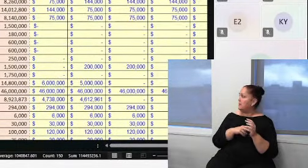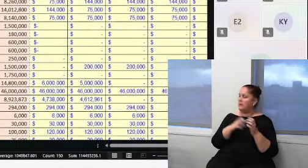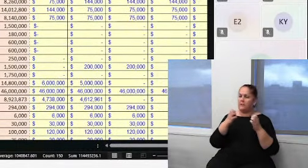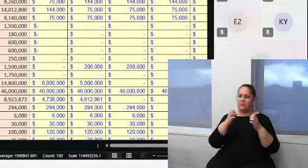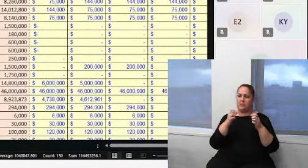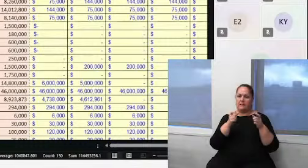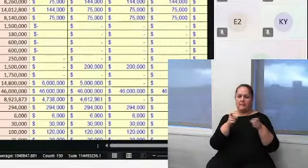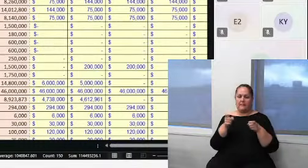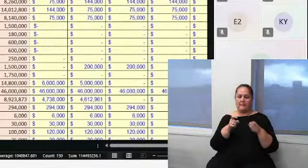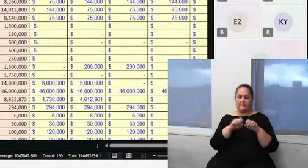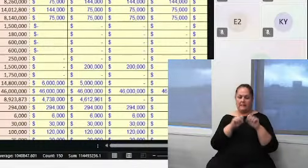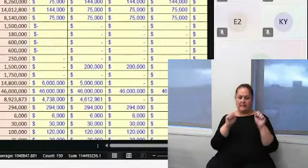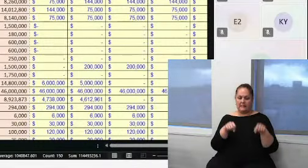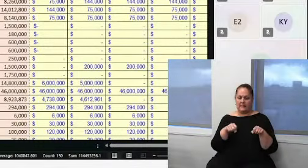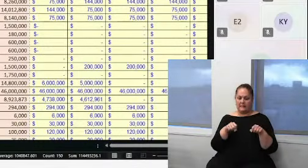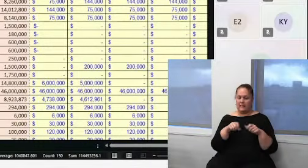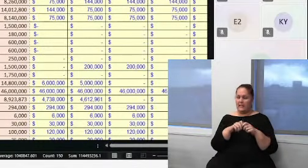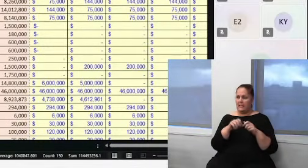Energy management system.